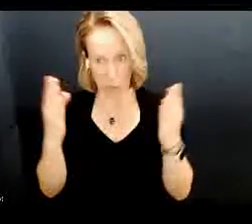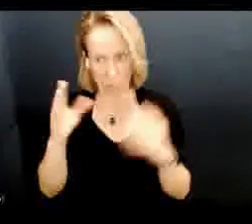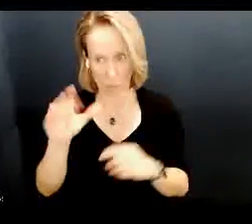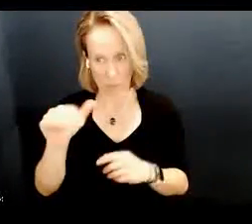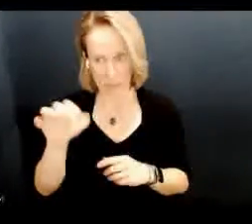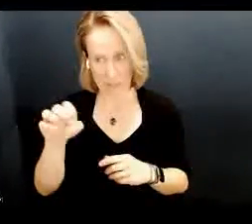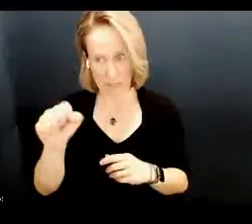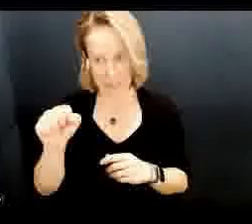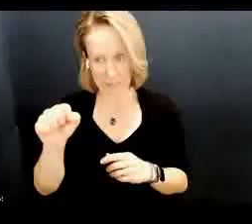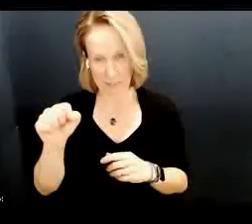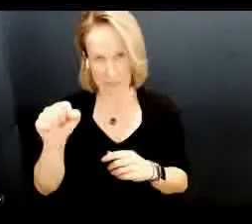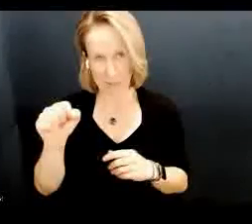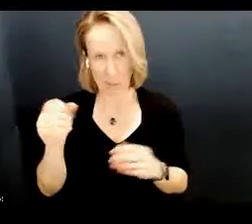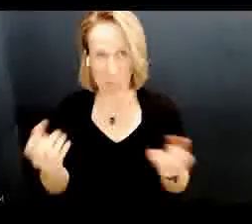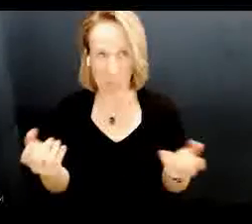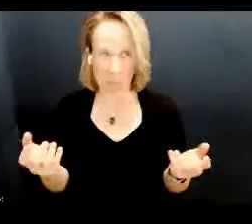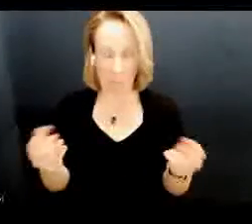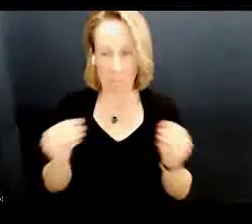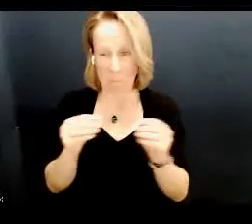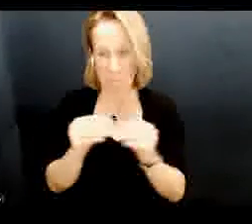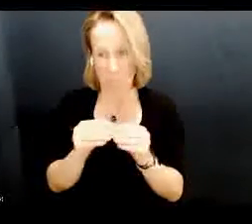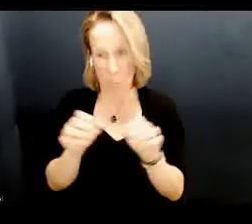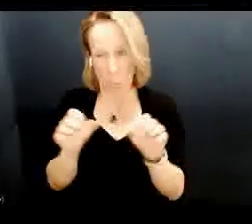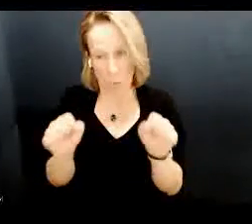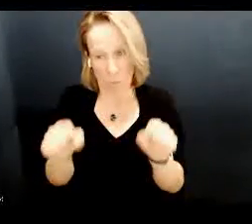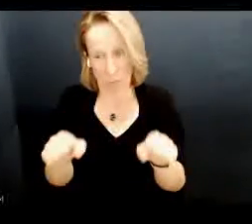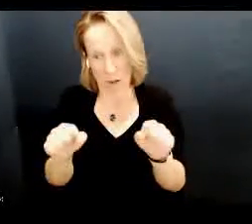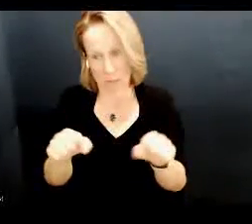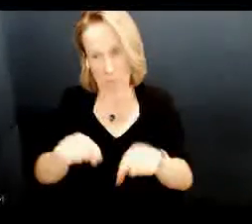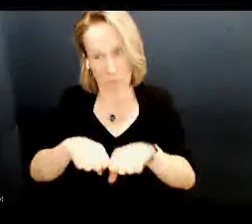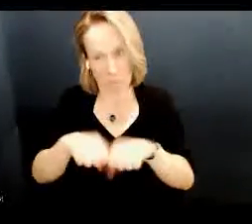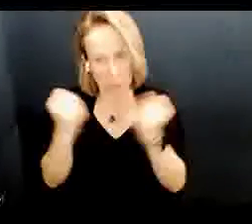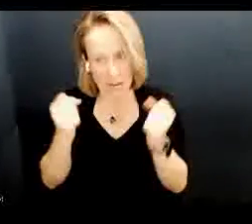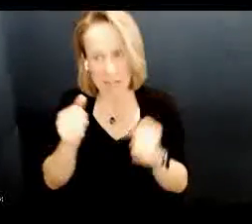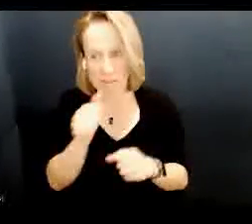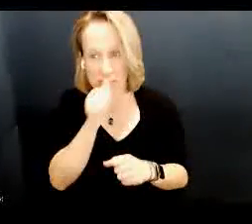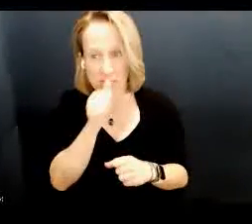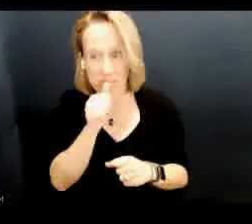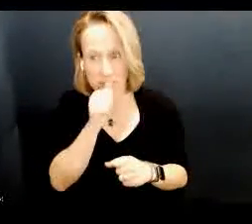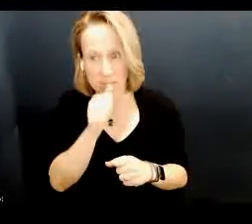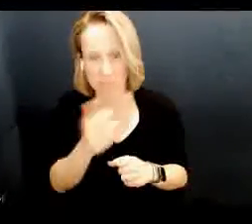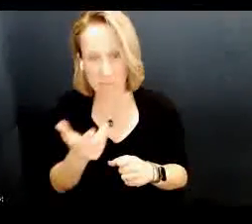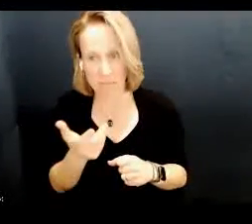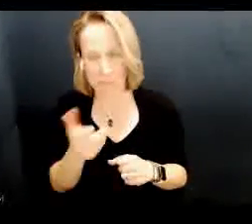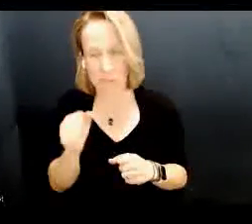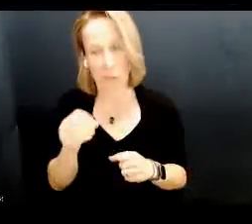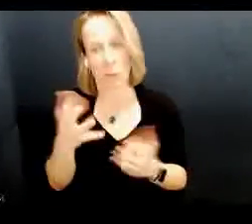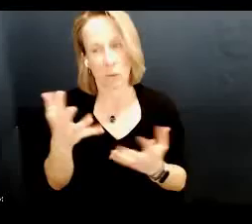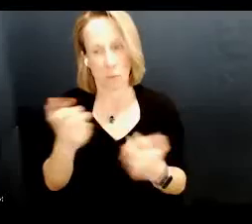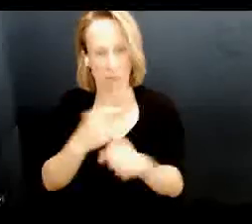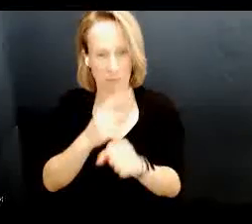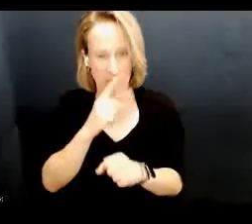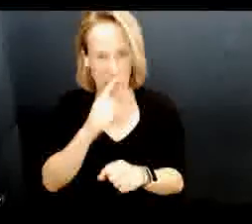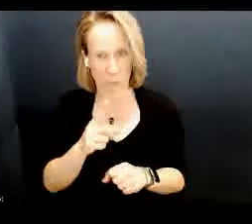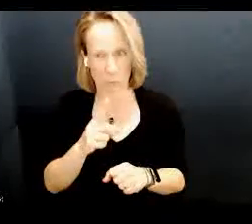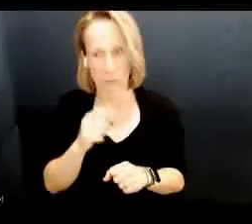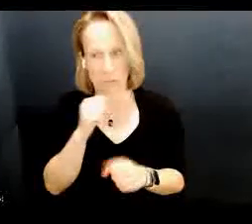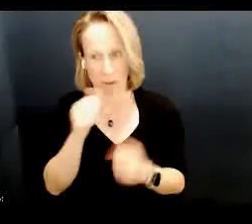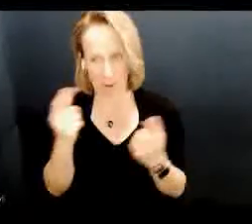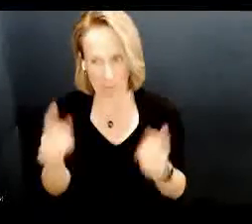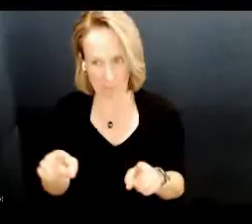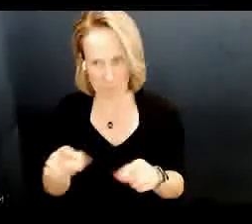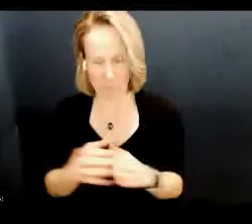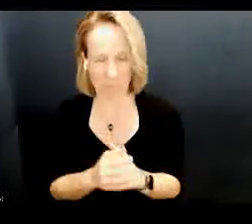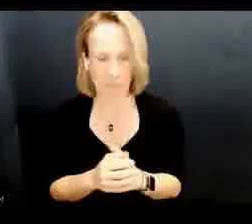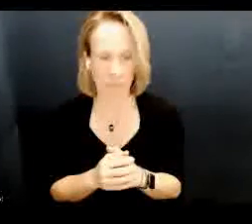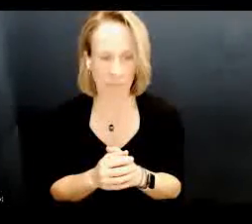chance of confidentiality breaches, right? And we always want to make sure this doesn't happen. So